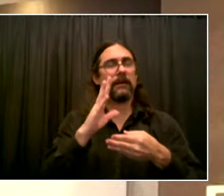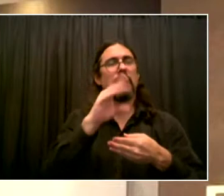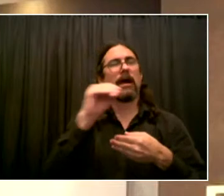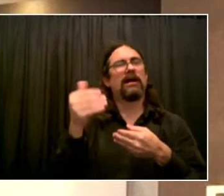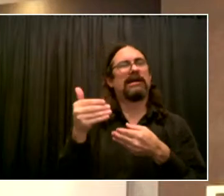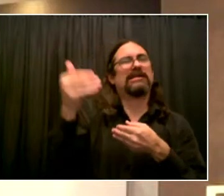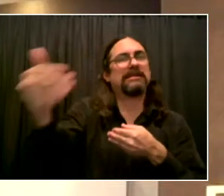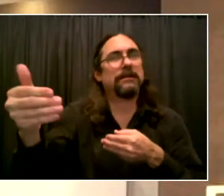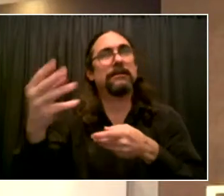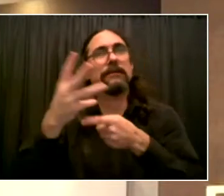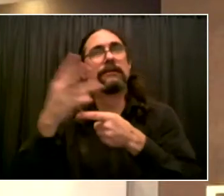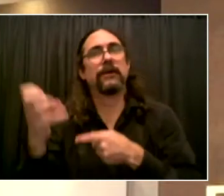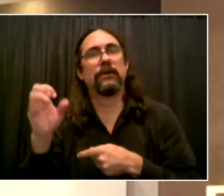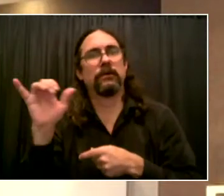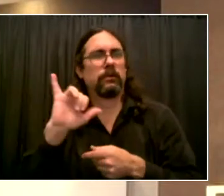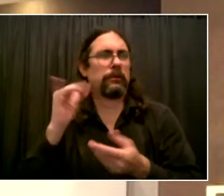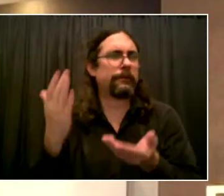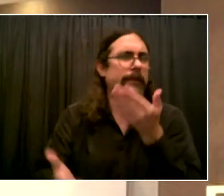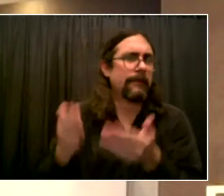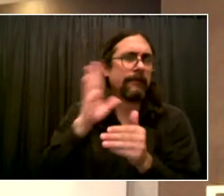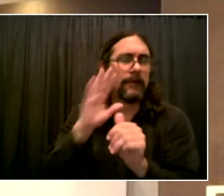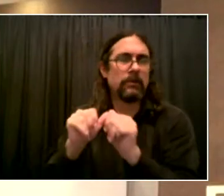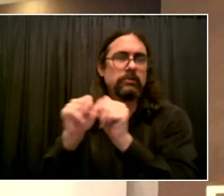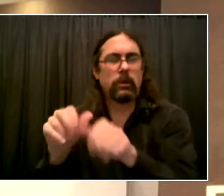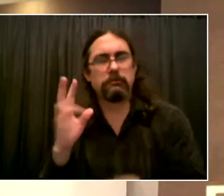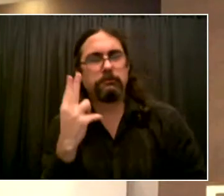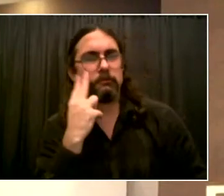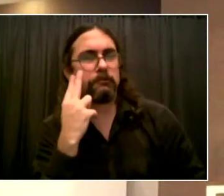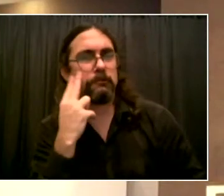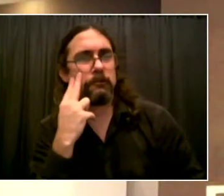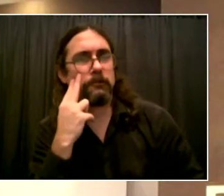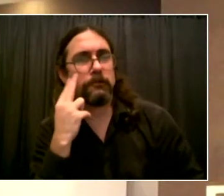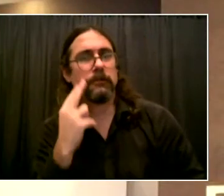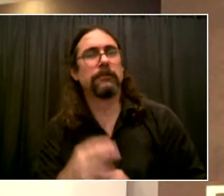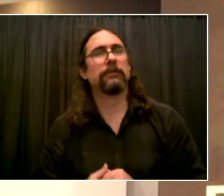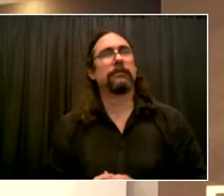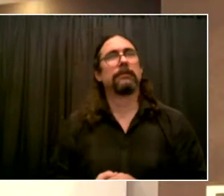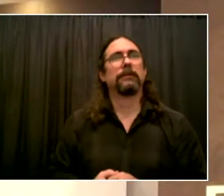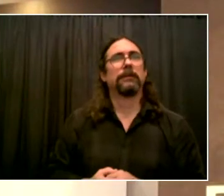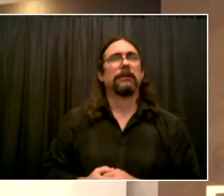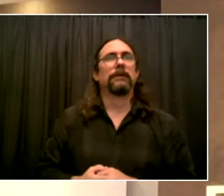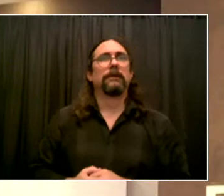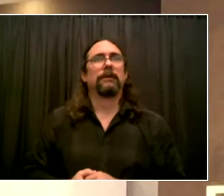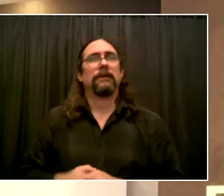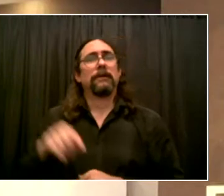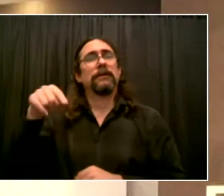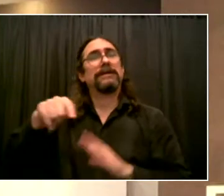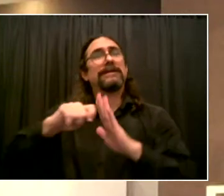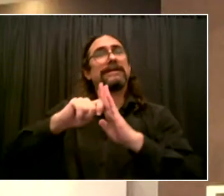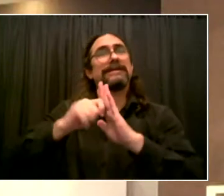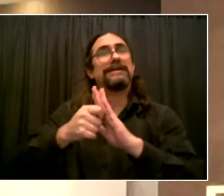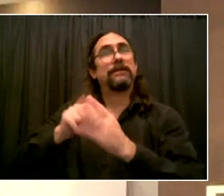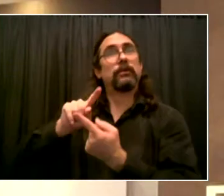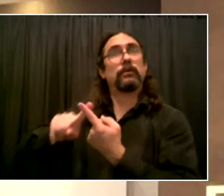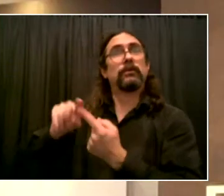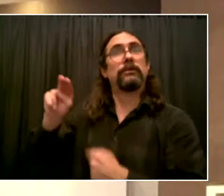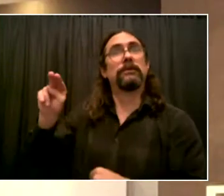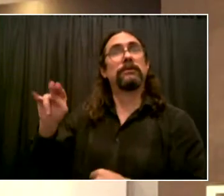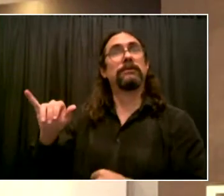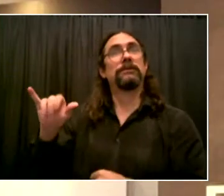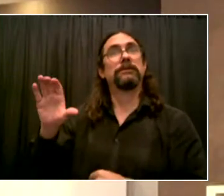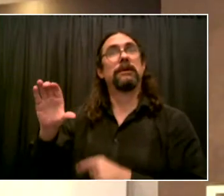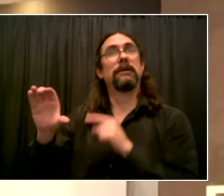a very, very successful tool to a strong economic recovery. Our movie theaters were hit very, very, very hard